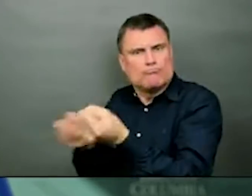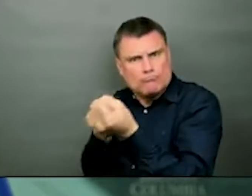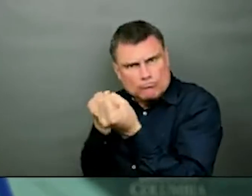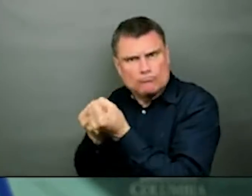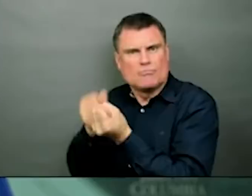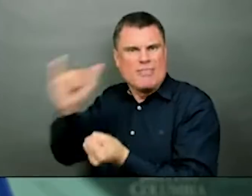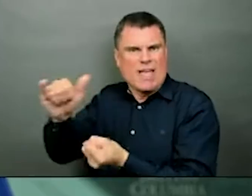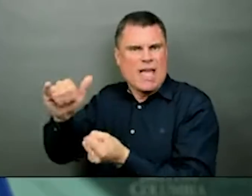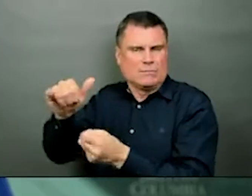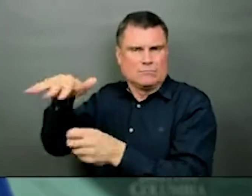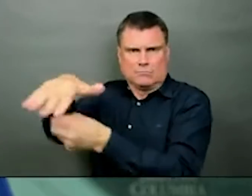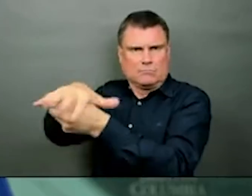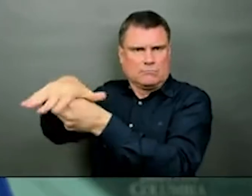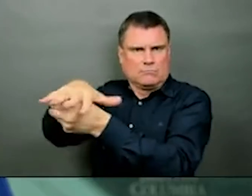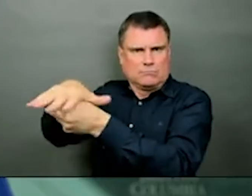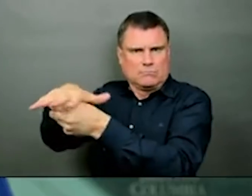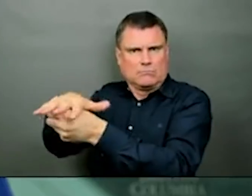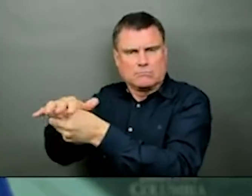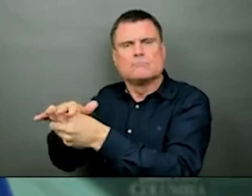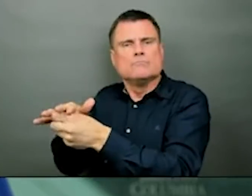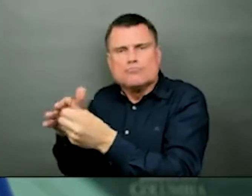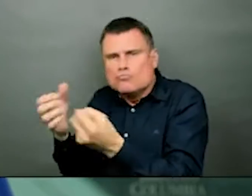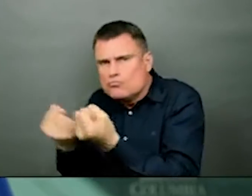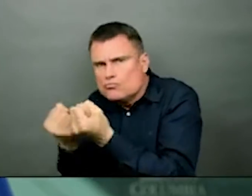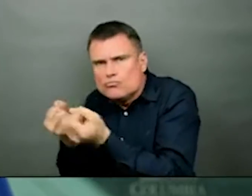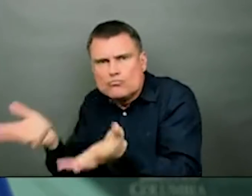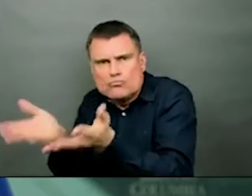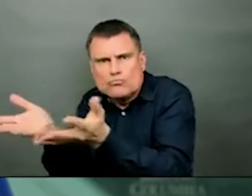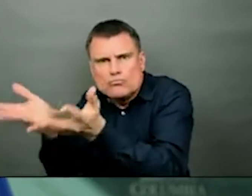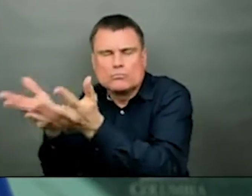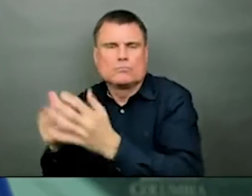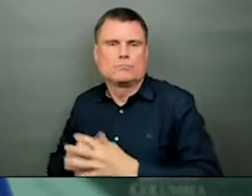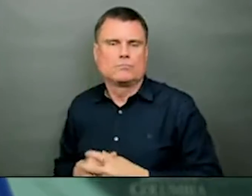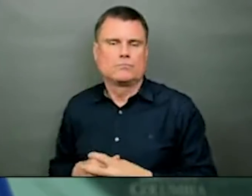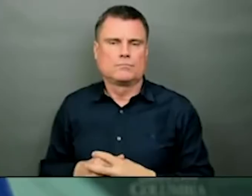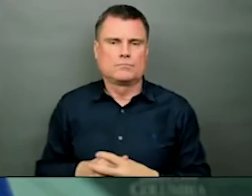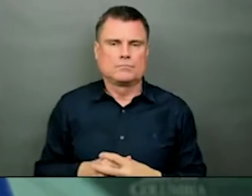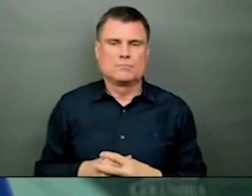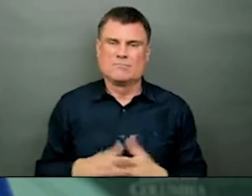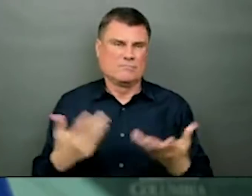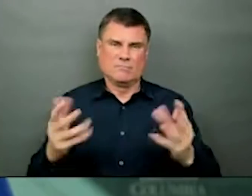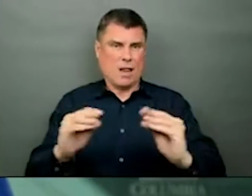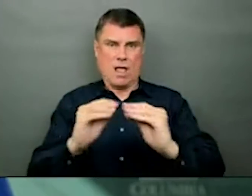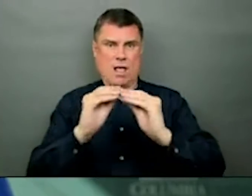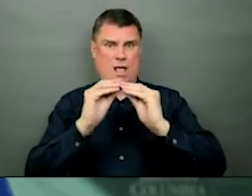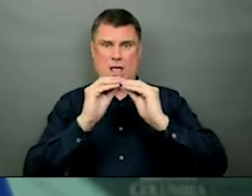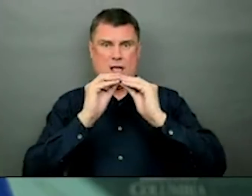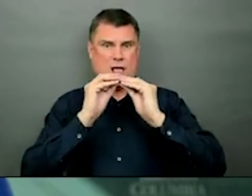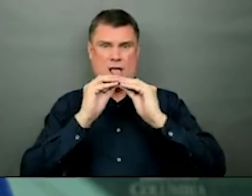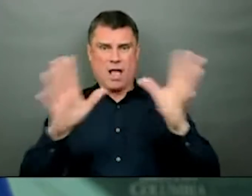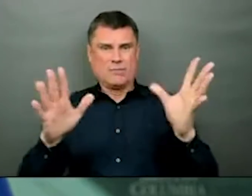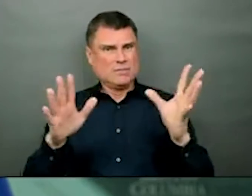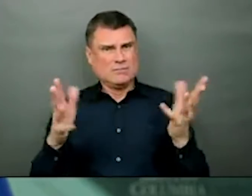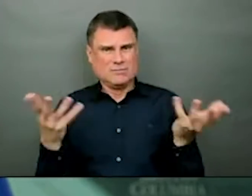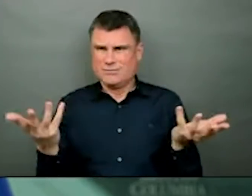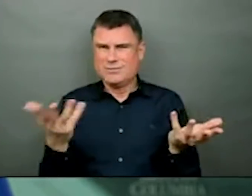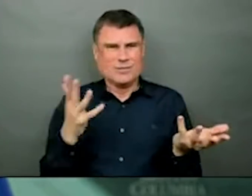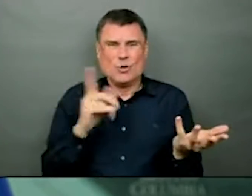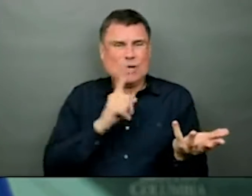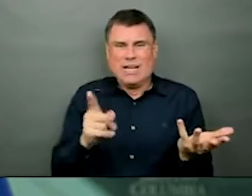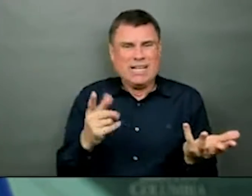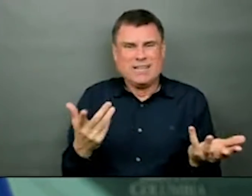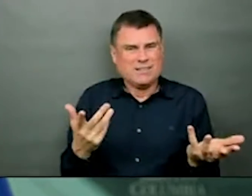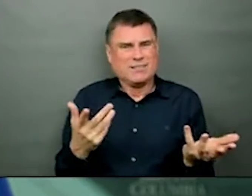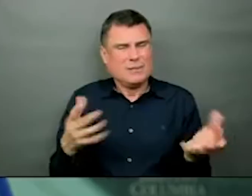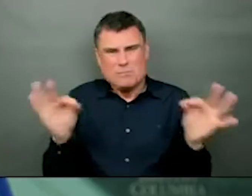ongoing support is being provided. Obviously, the situation at Little Mountain, but not just Little Mountain, other care homes